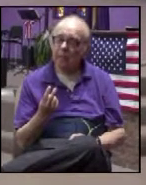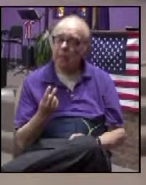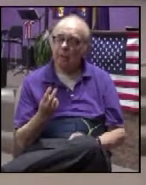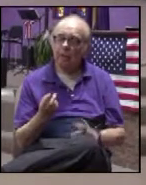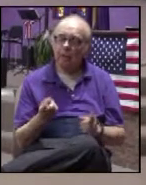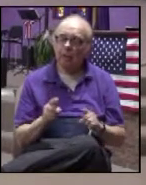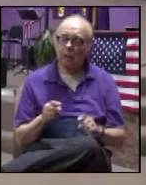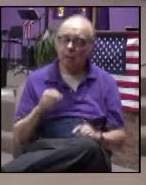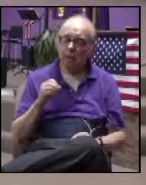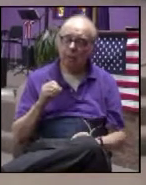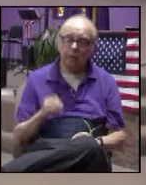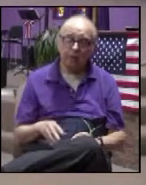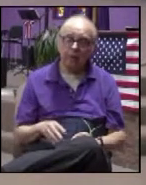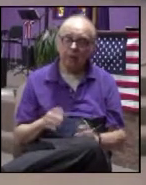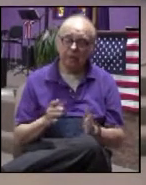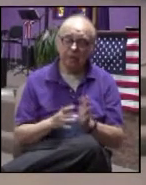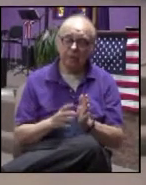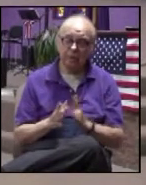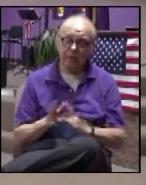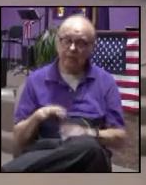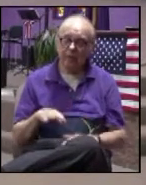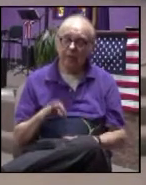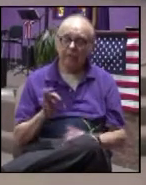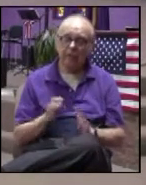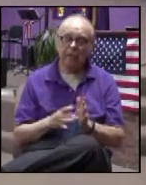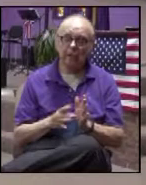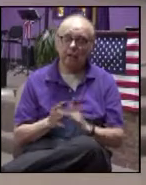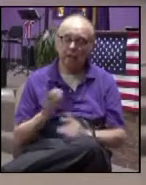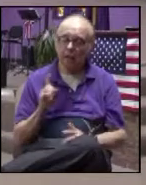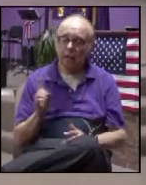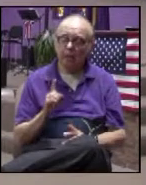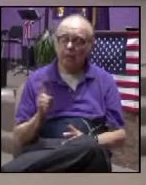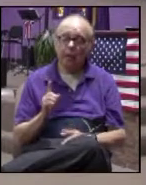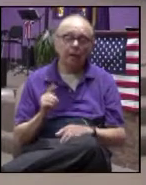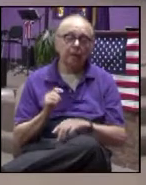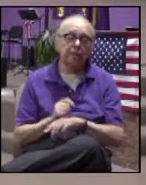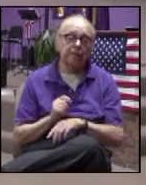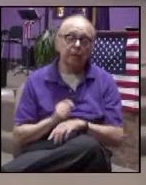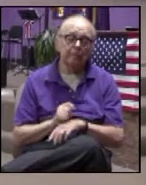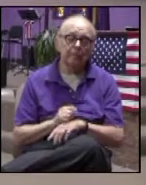when they lost him and they found him in the temple?